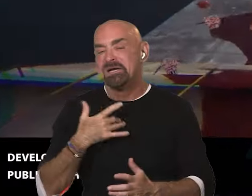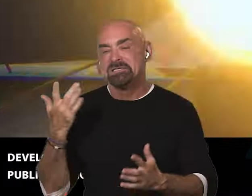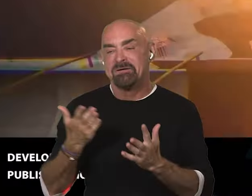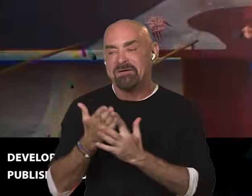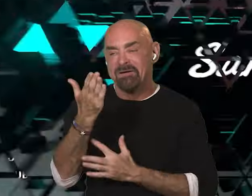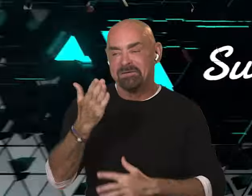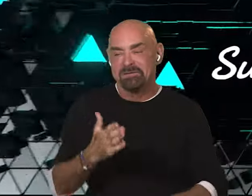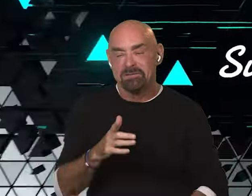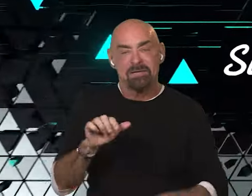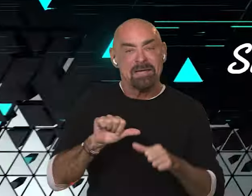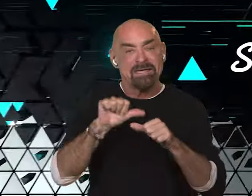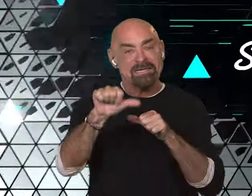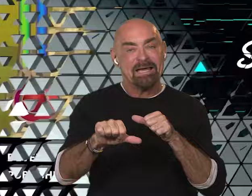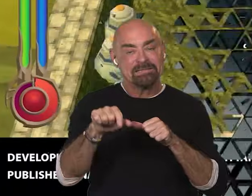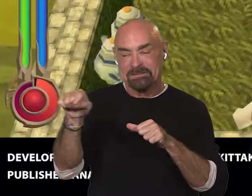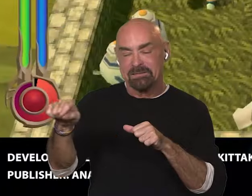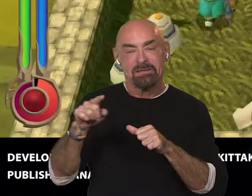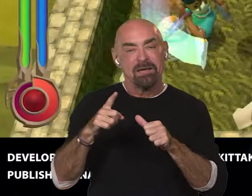Survivors.